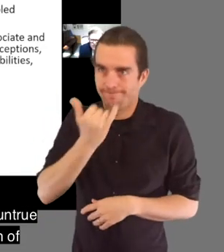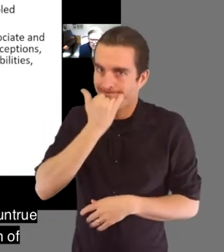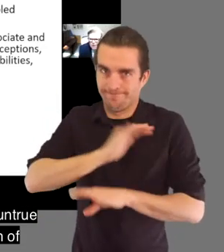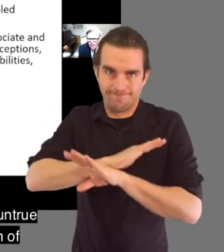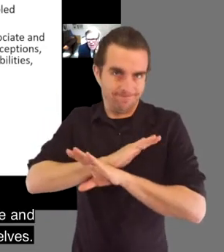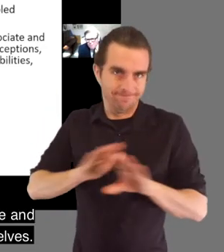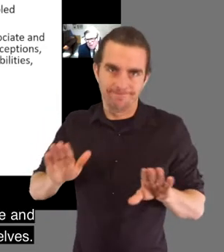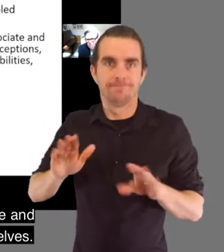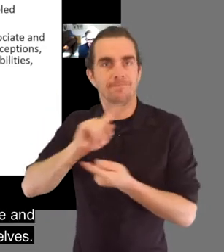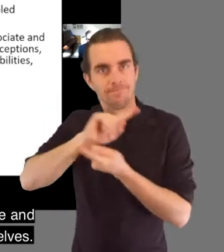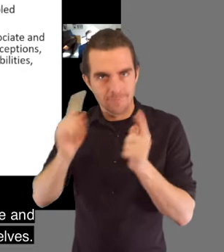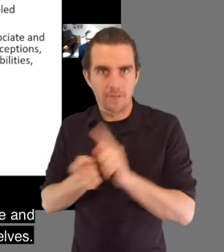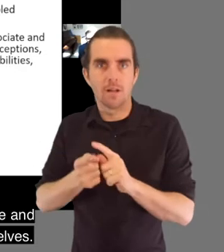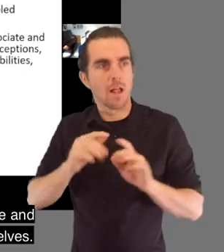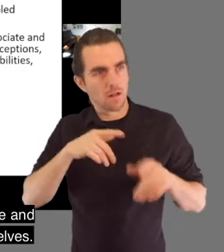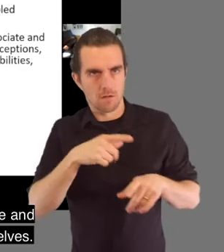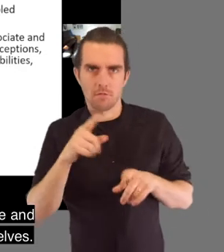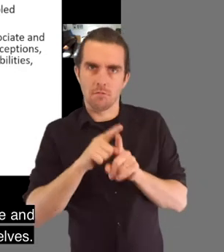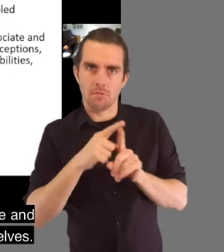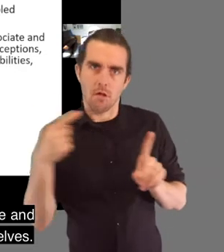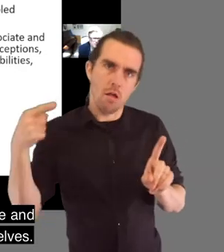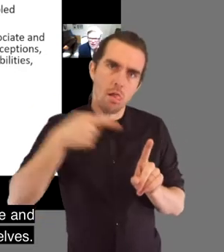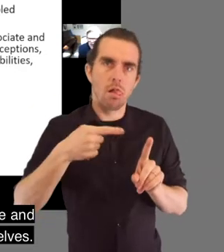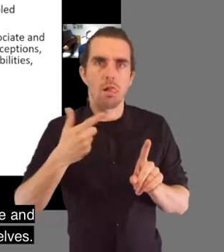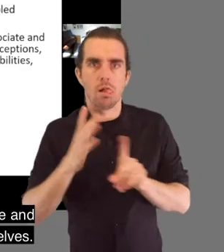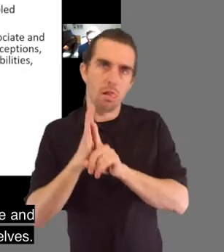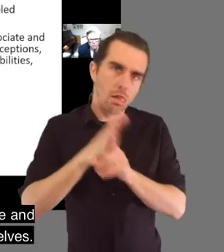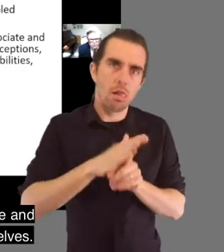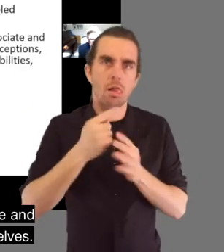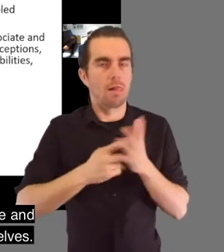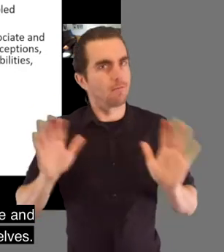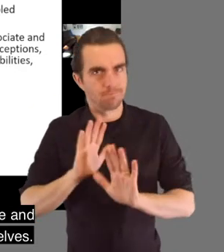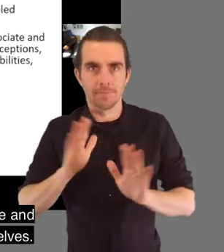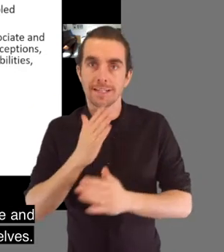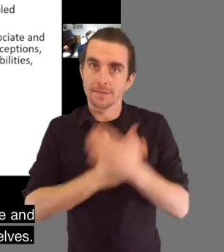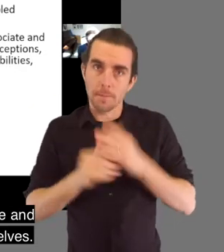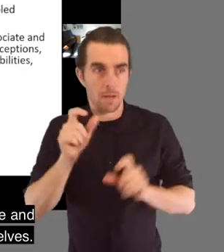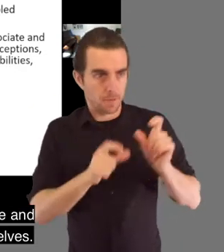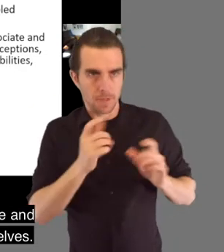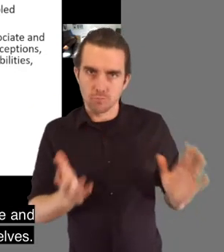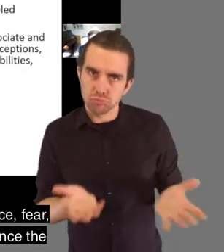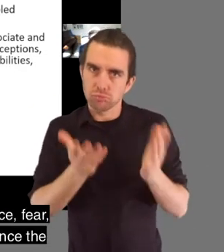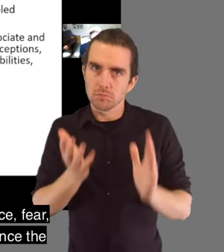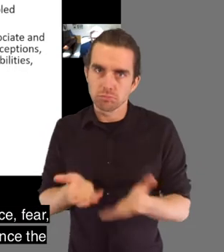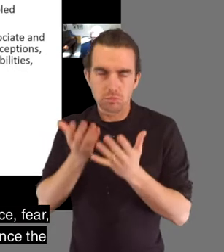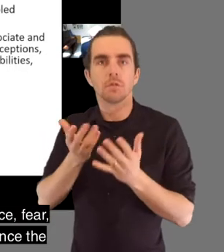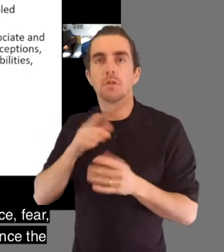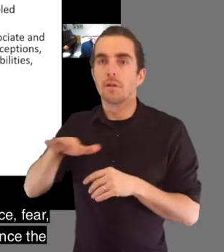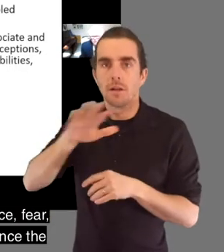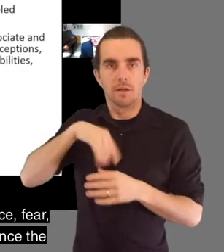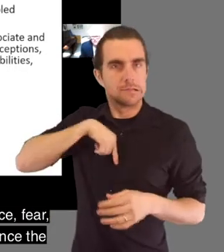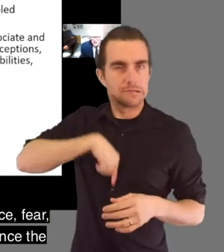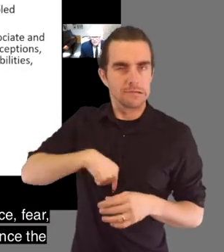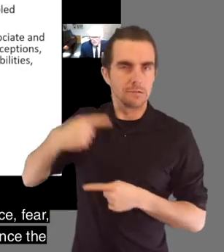preconditions of how people are treated, associate and respond to disabled people ourselves. Such